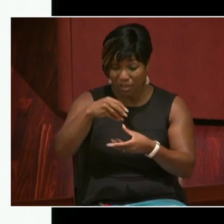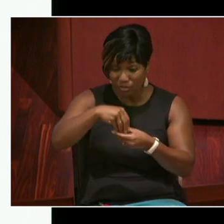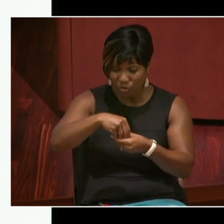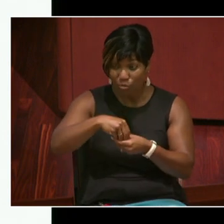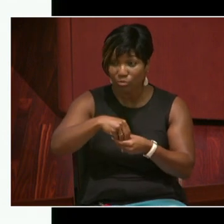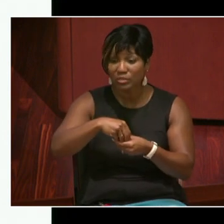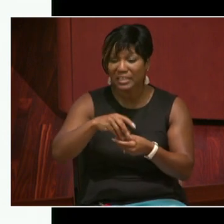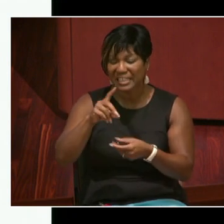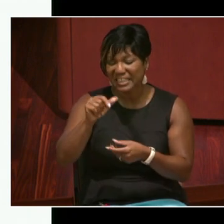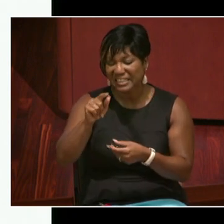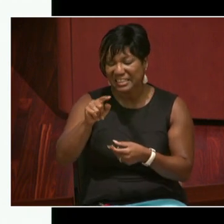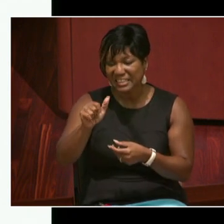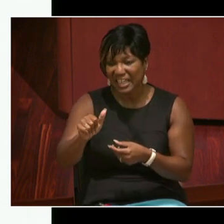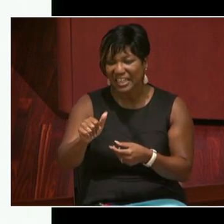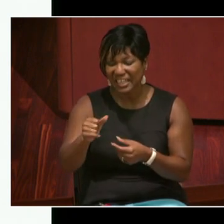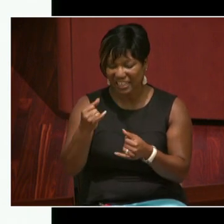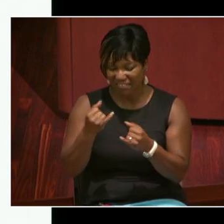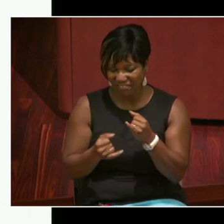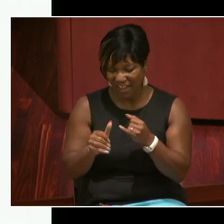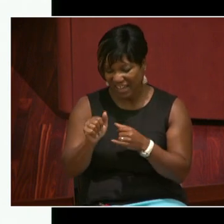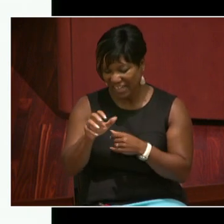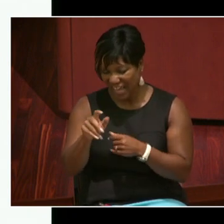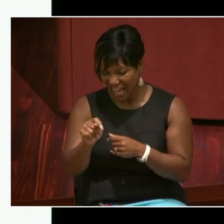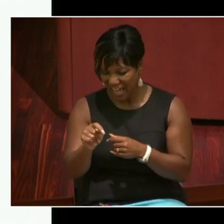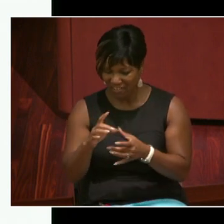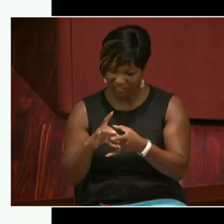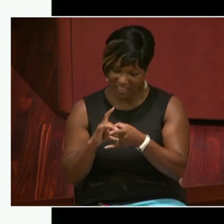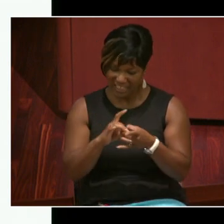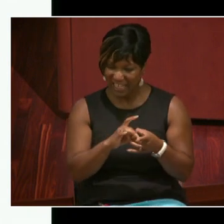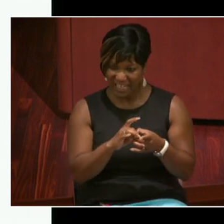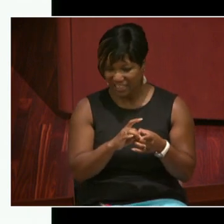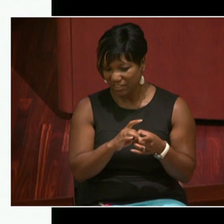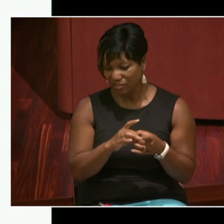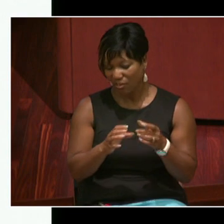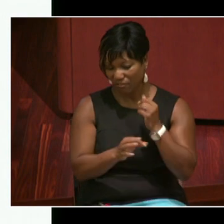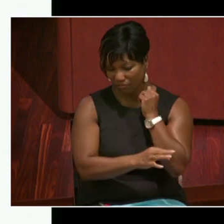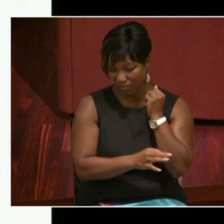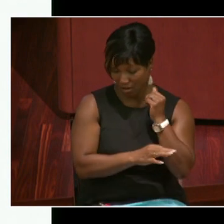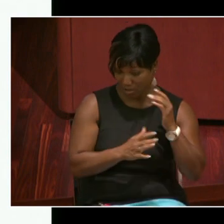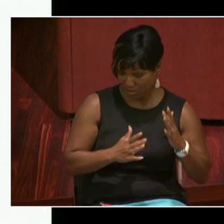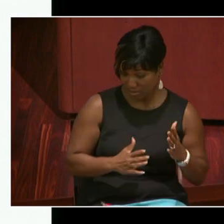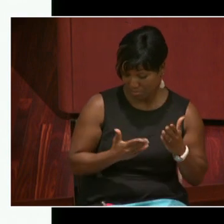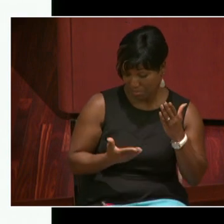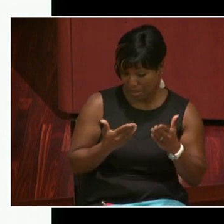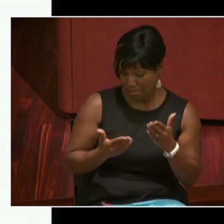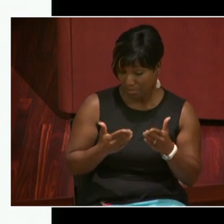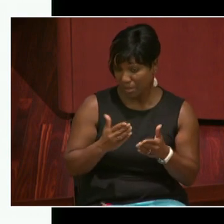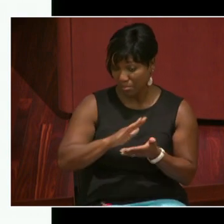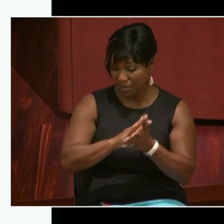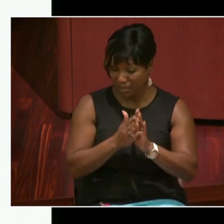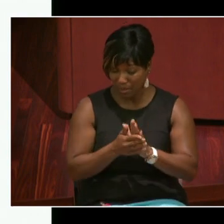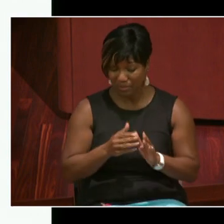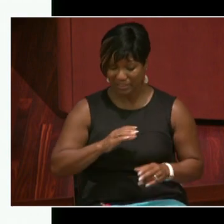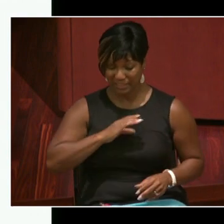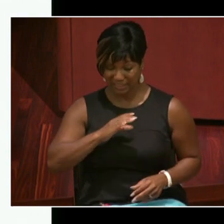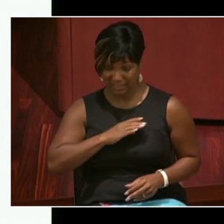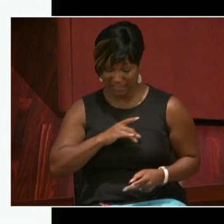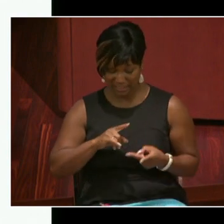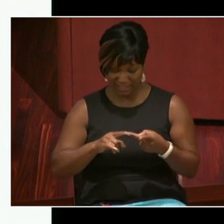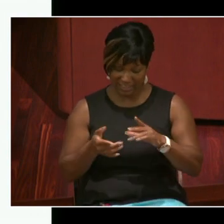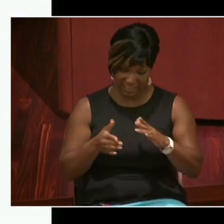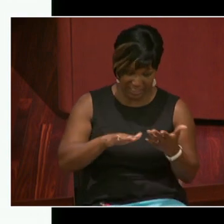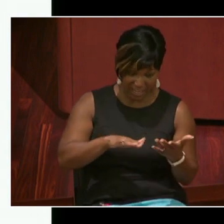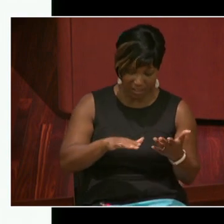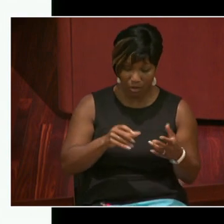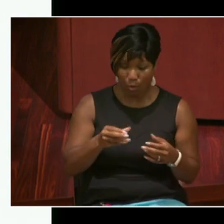time of any final action related to the alien. This could be naturalization, death, deportation, and